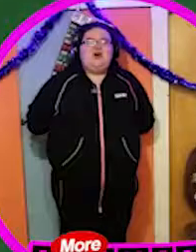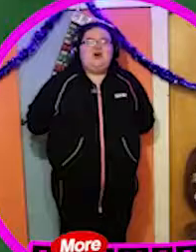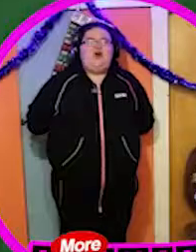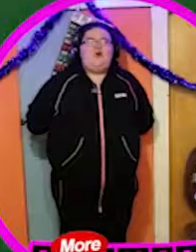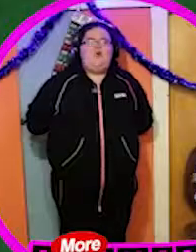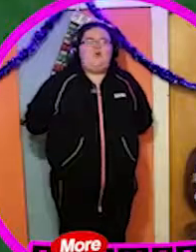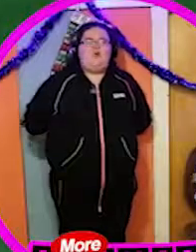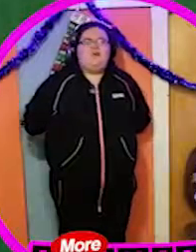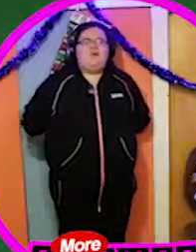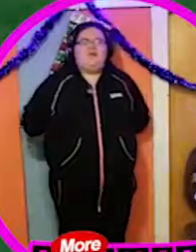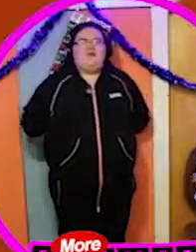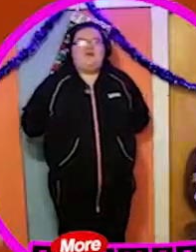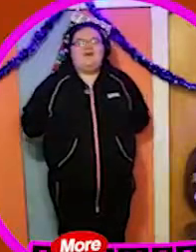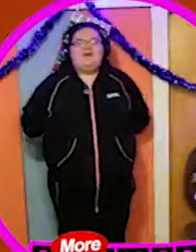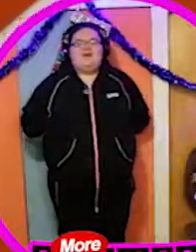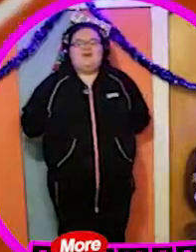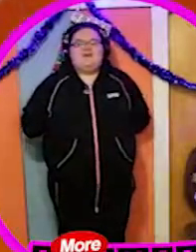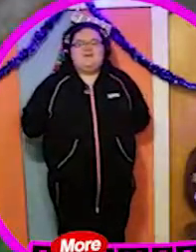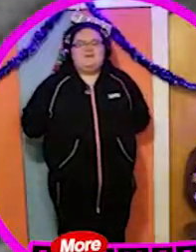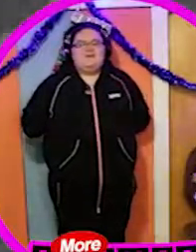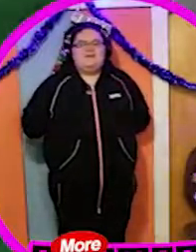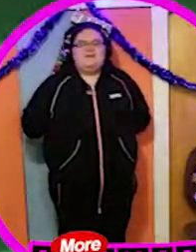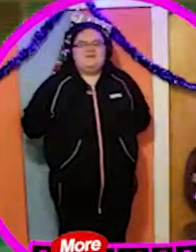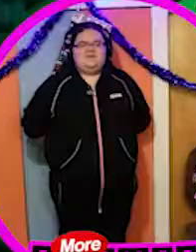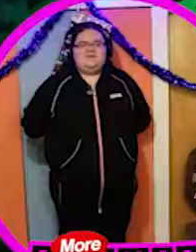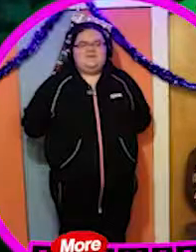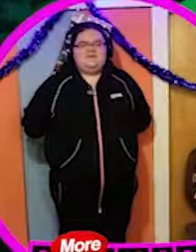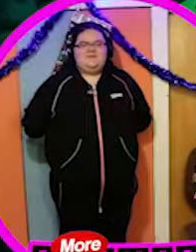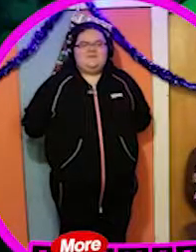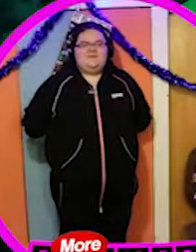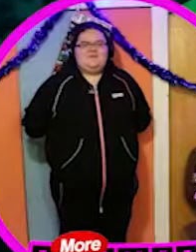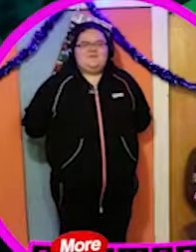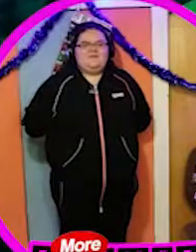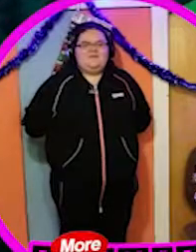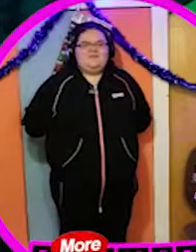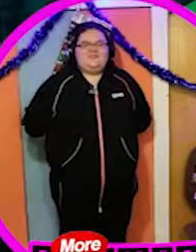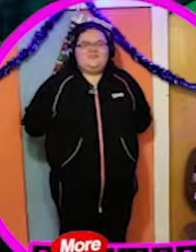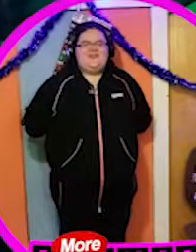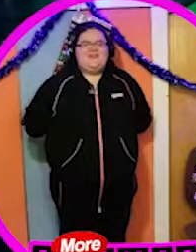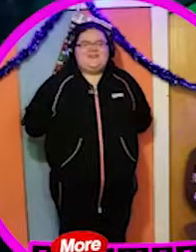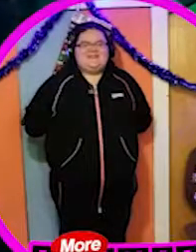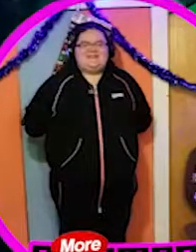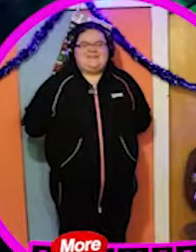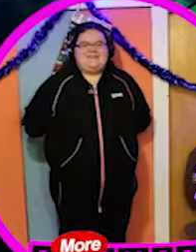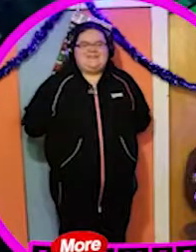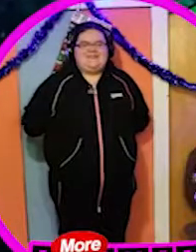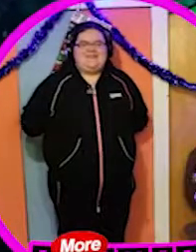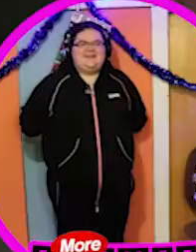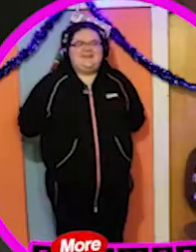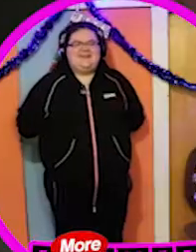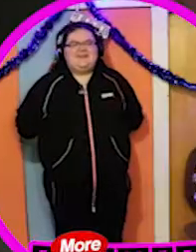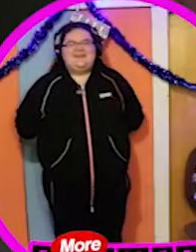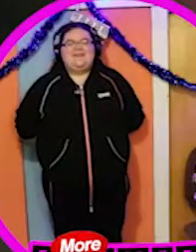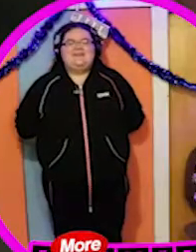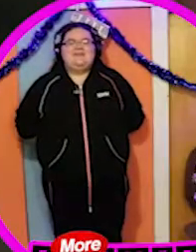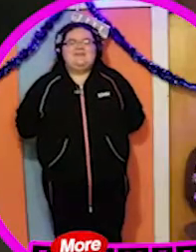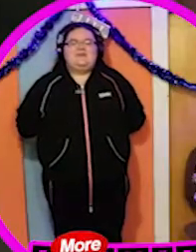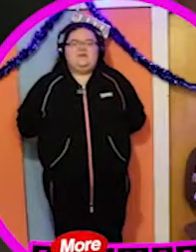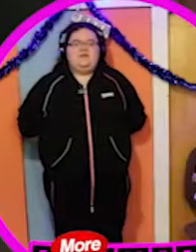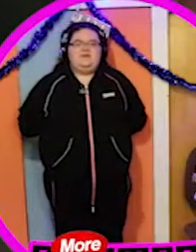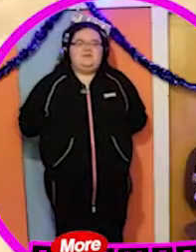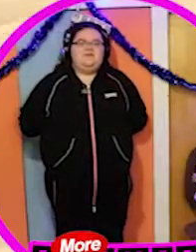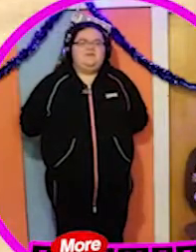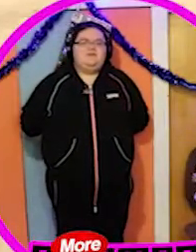No! Oh my god, on 0 seconds I took someone out. No way. Jeez. Oh my god, toxic train.